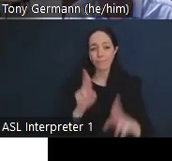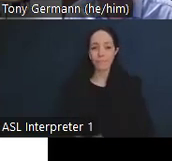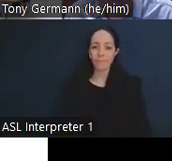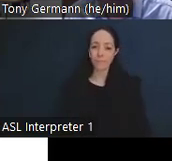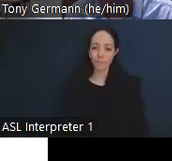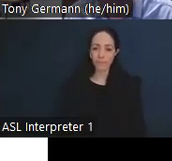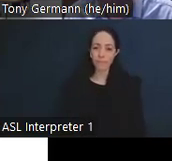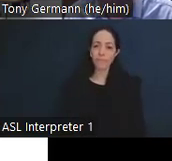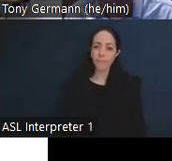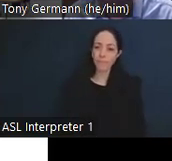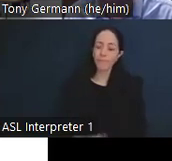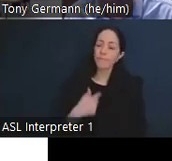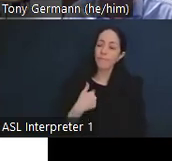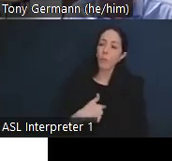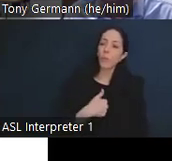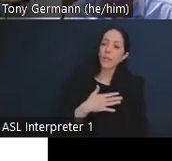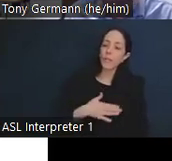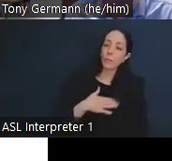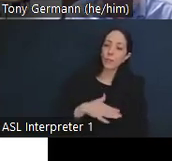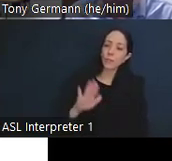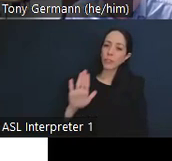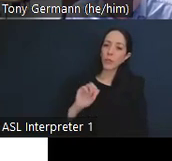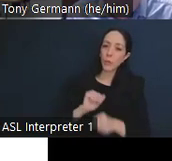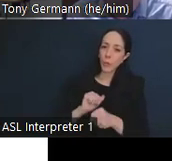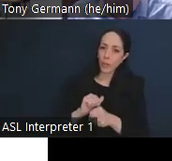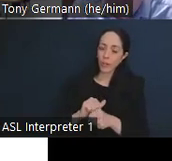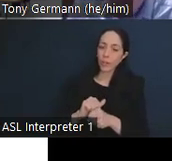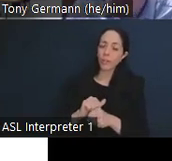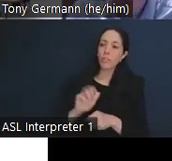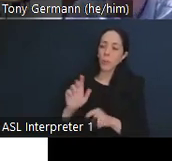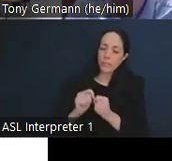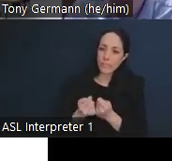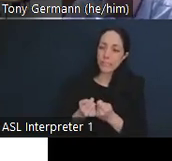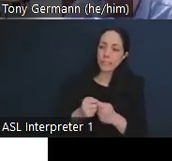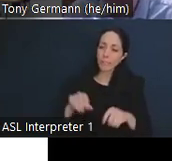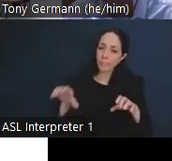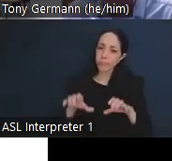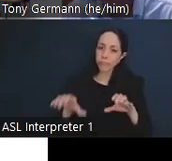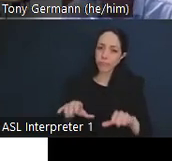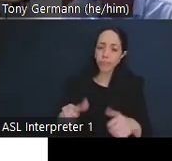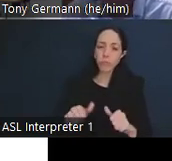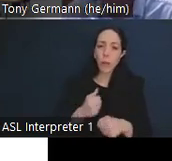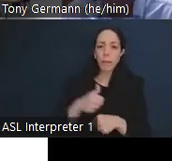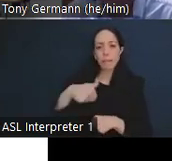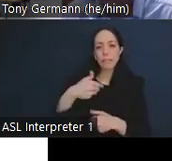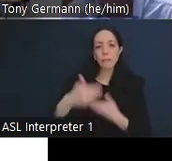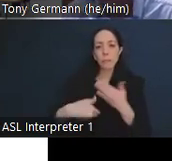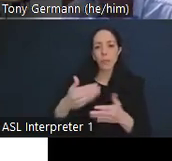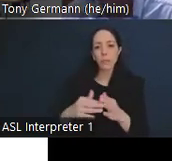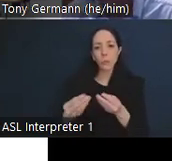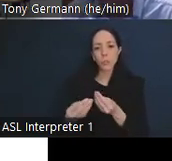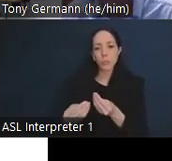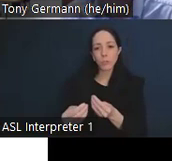I think we all appreciate the work that you and your team are doing to try to help make this process as smooth as possible and